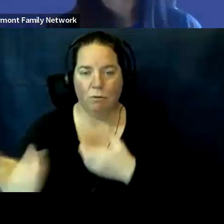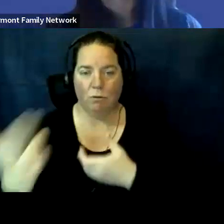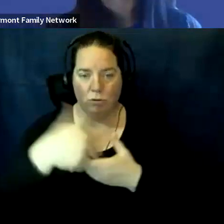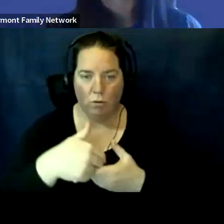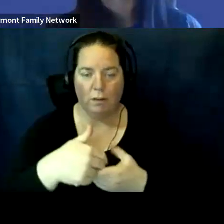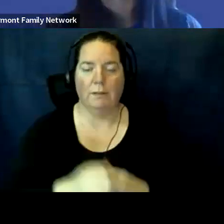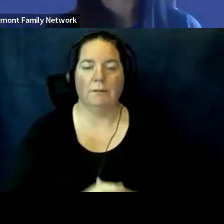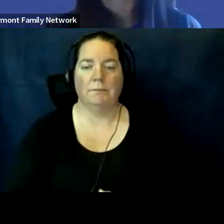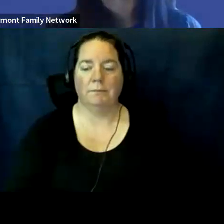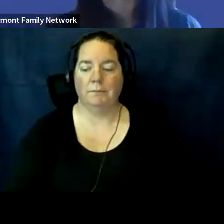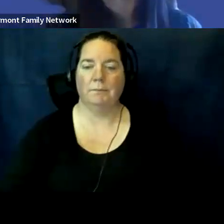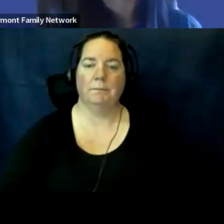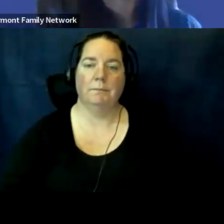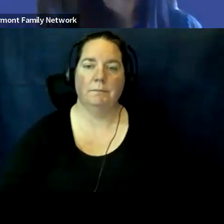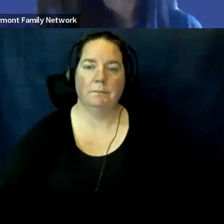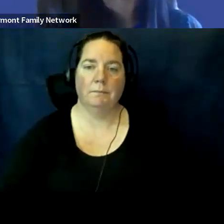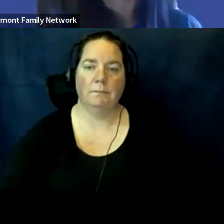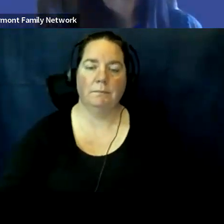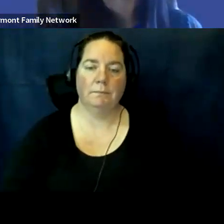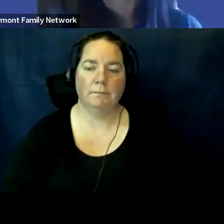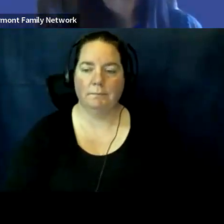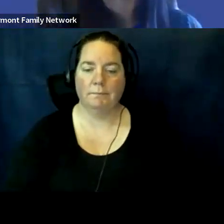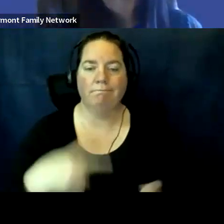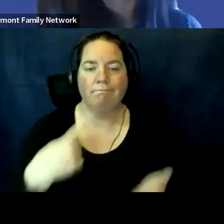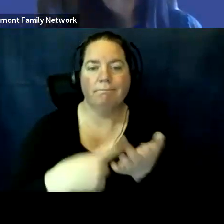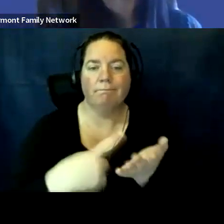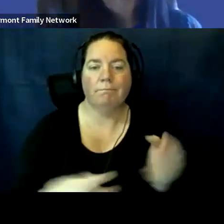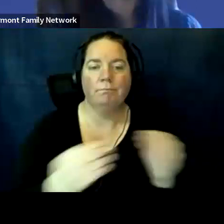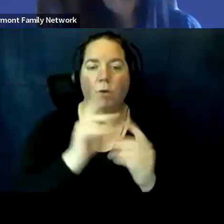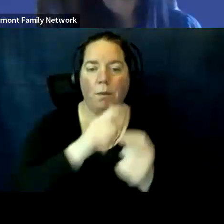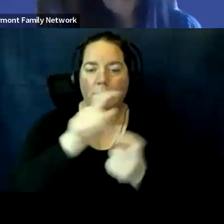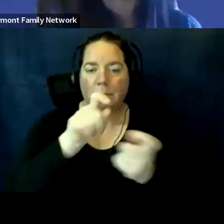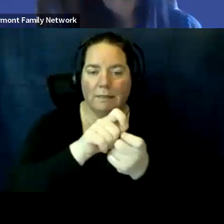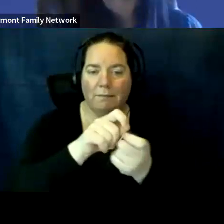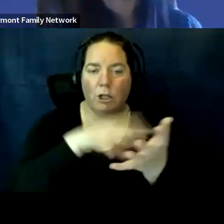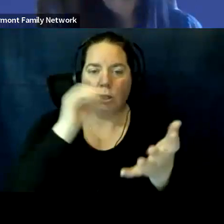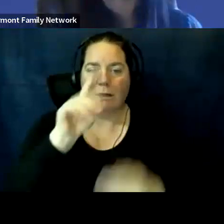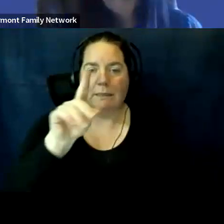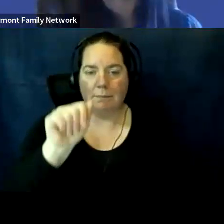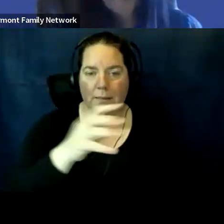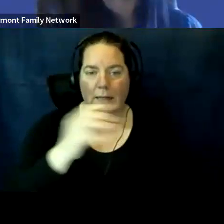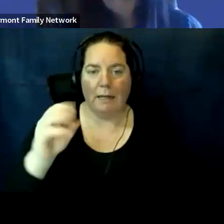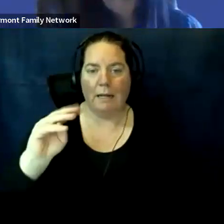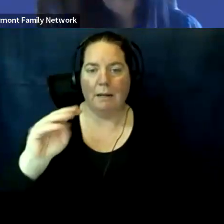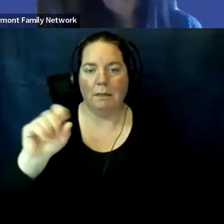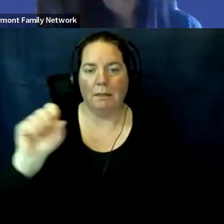at this presentation, and we're going to talk a little bit more about specific learning disabilities and MTSS.